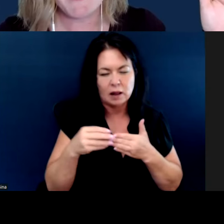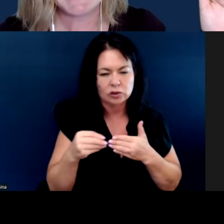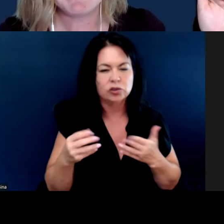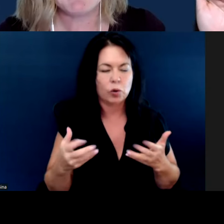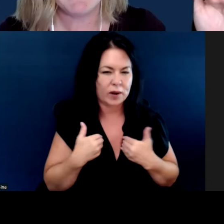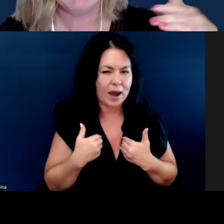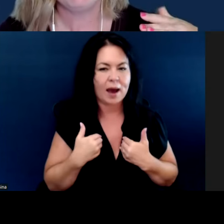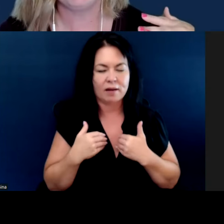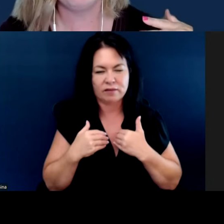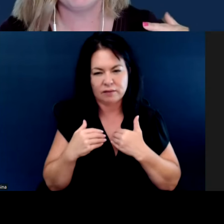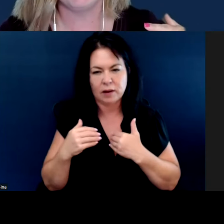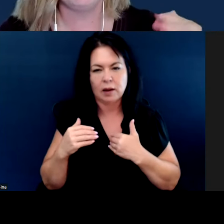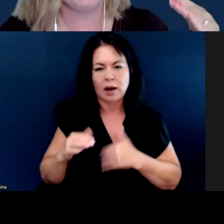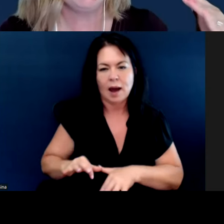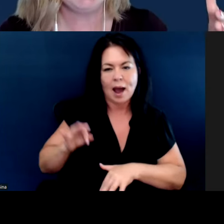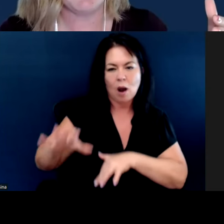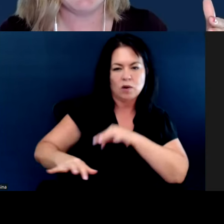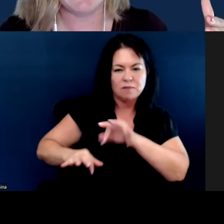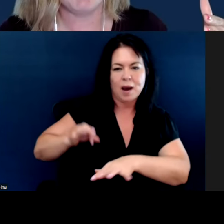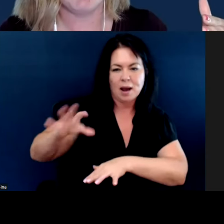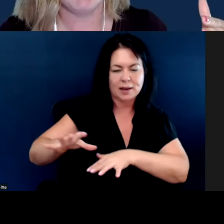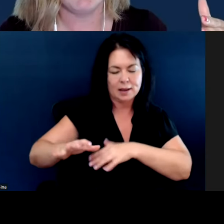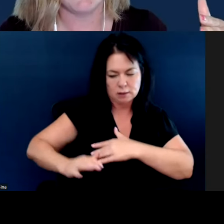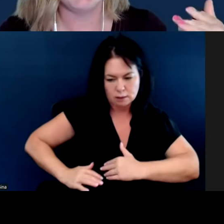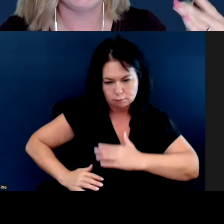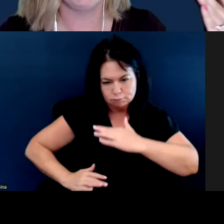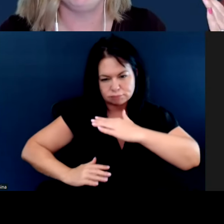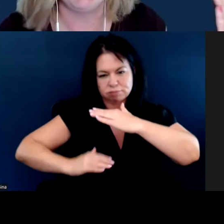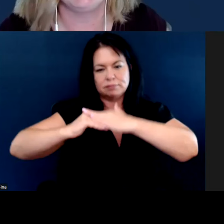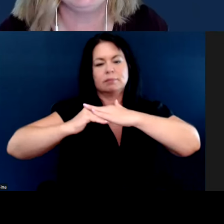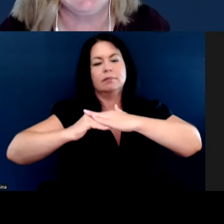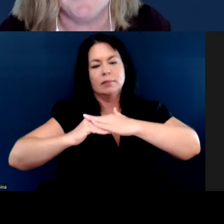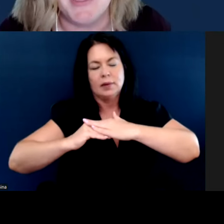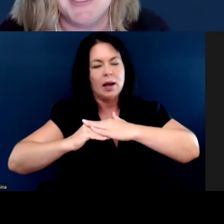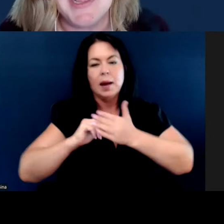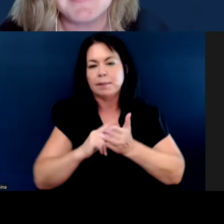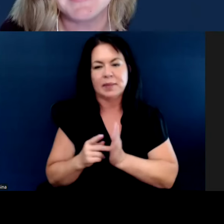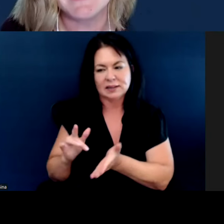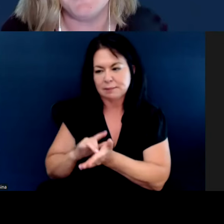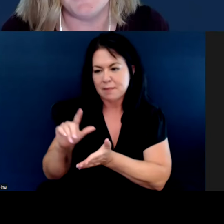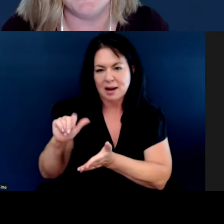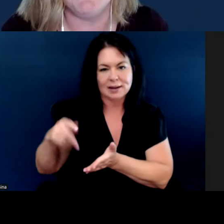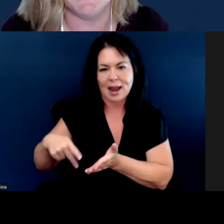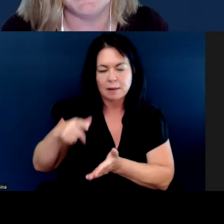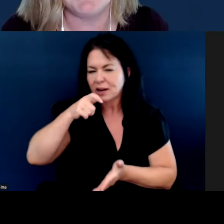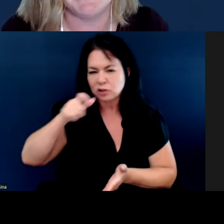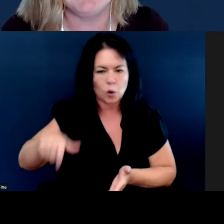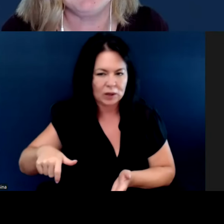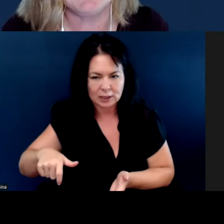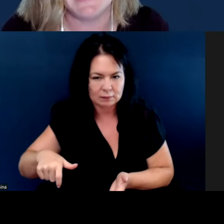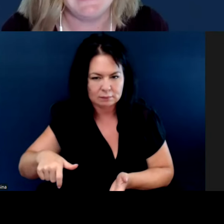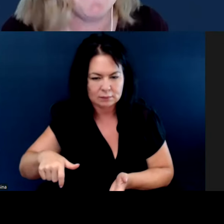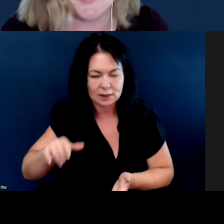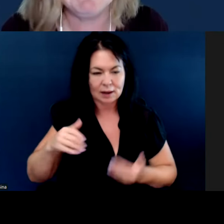out-of-pocket maximum. Therefore, you don't need a Medigap, and you can't get a Medigap if you have an Advantage